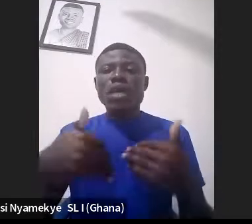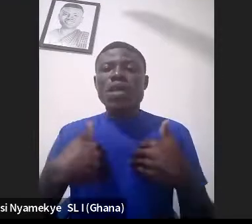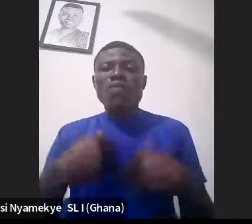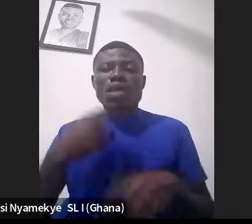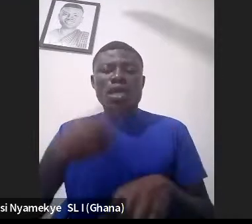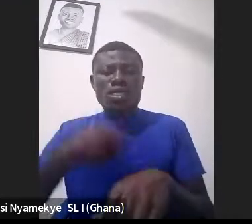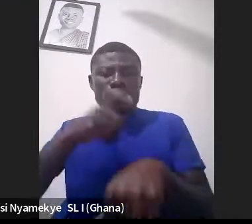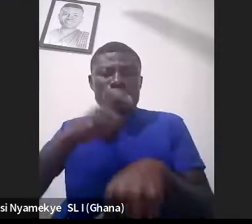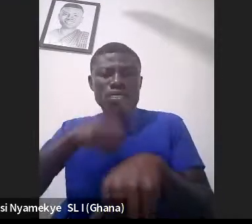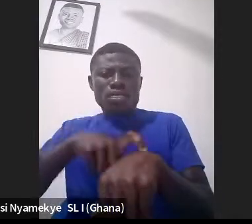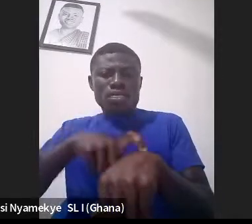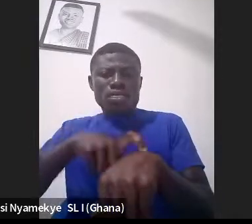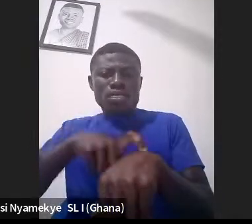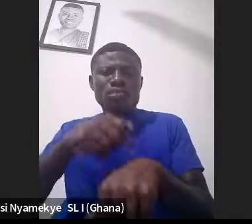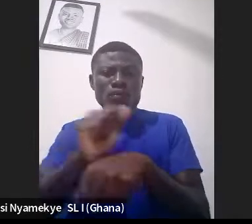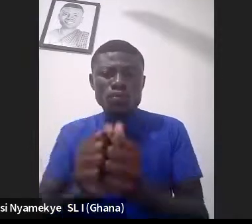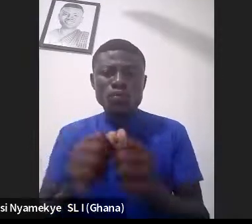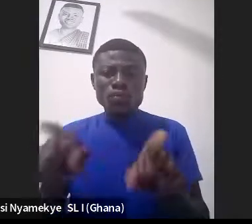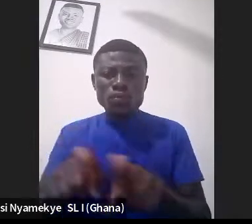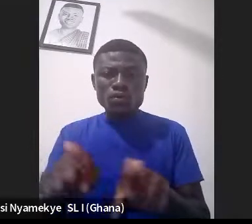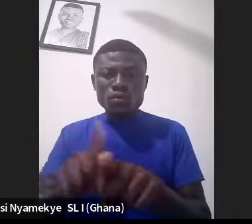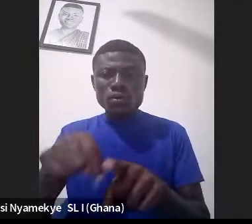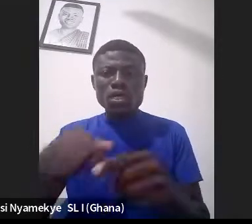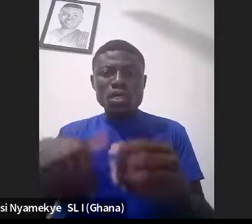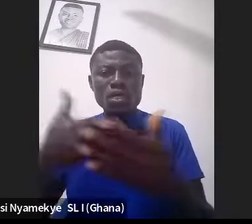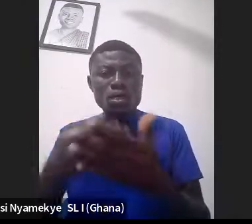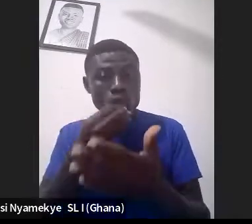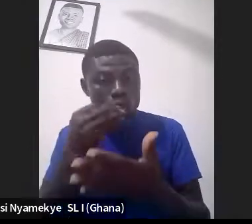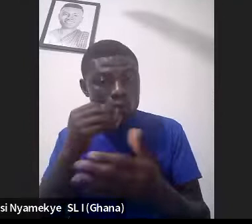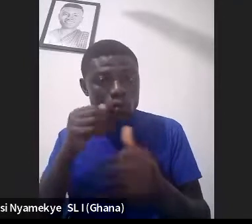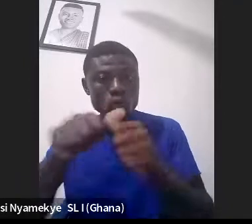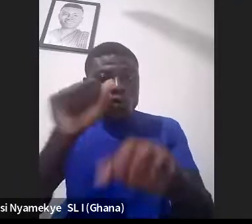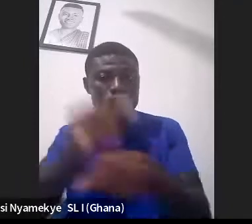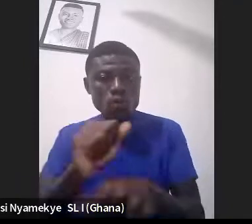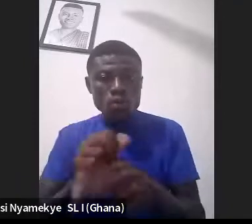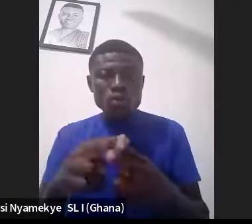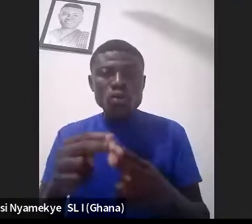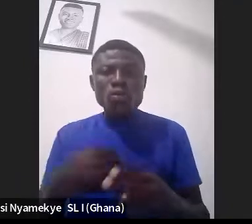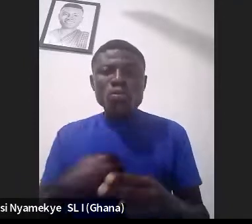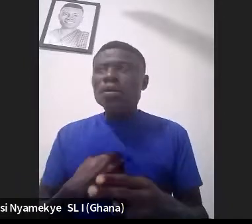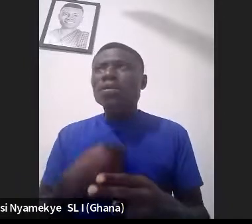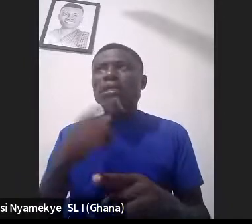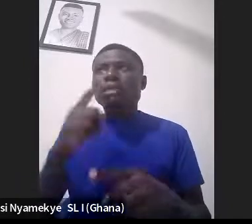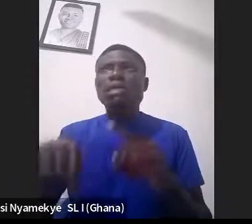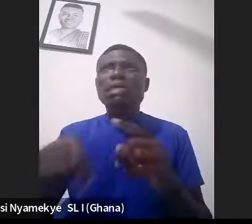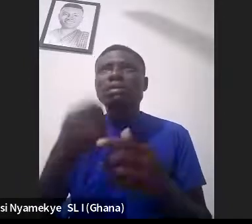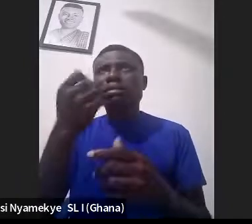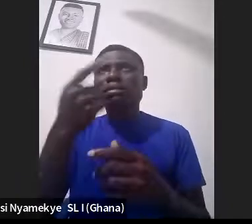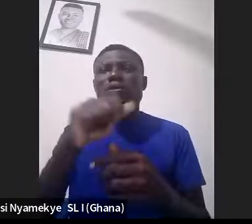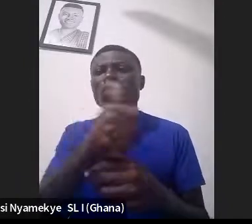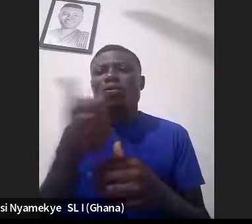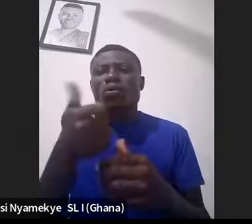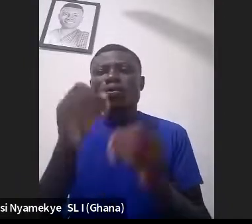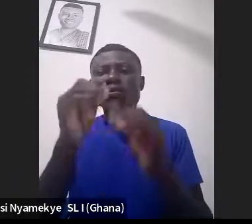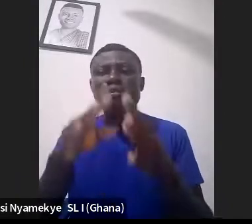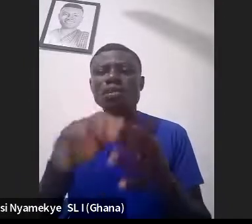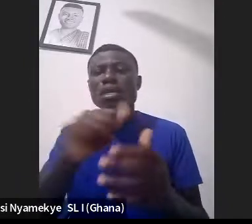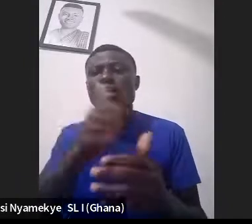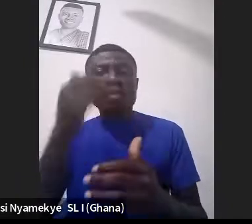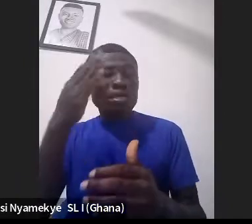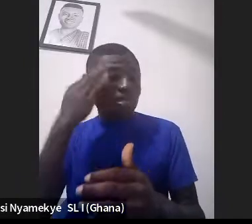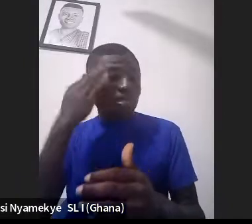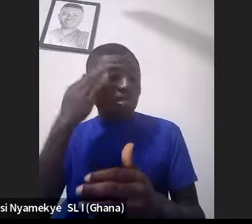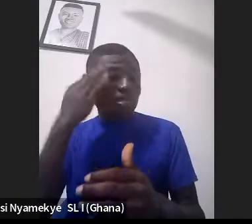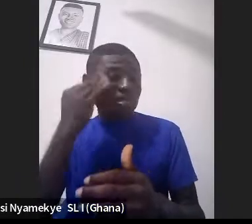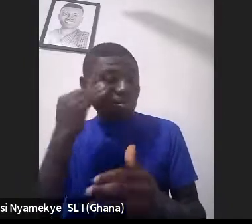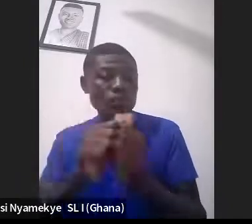then they have to come home and do more work. So I don't know, I guess every teacher, at least I can speak from my experience, every teacher is different in terms of